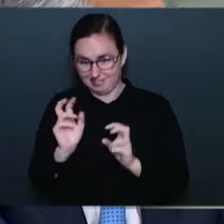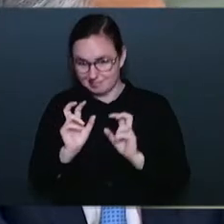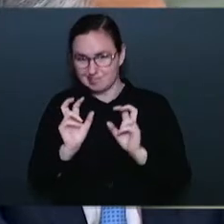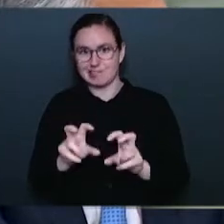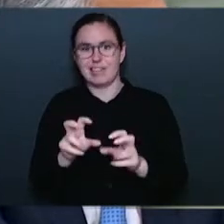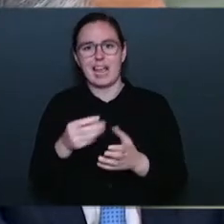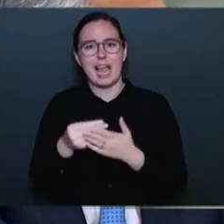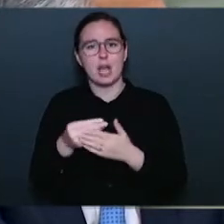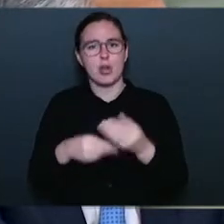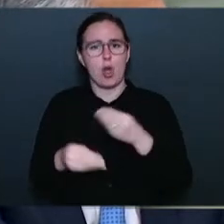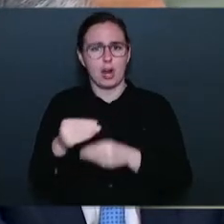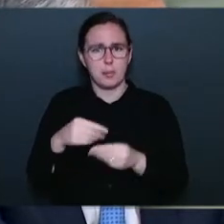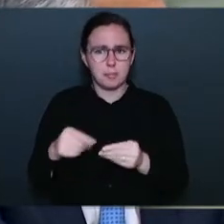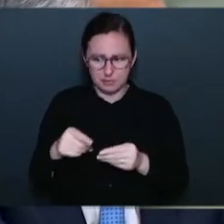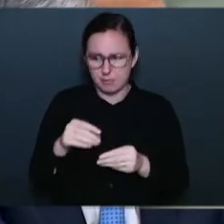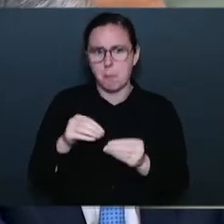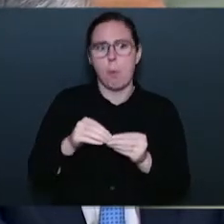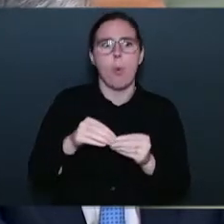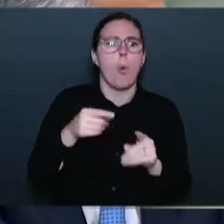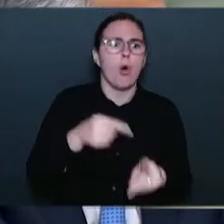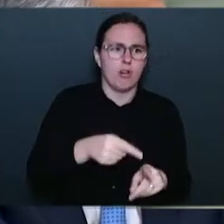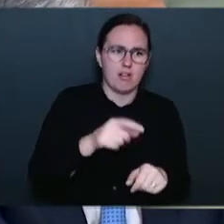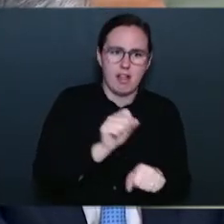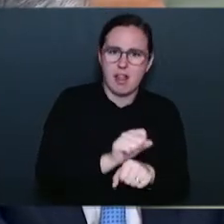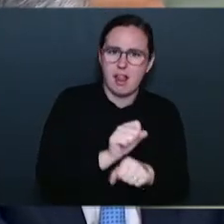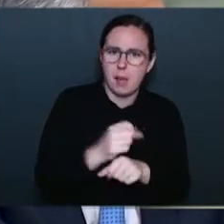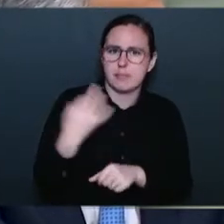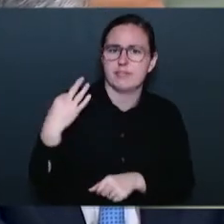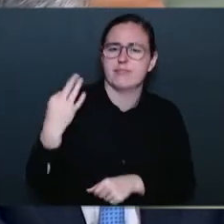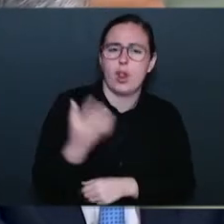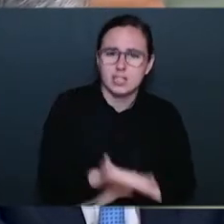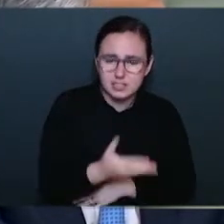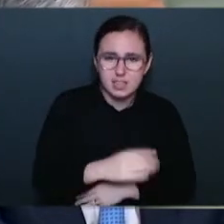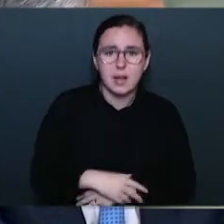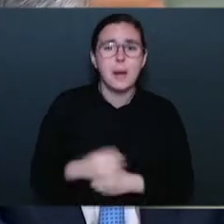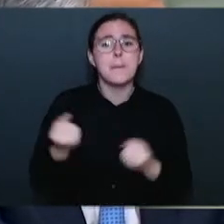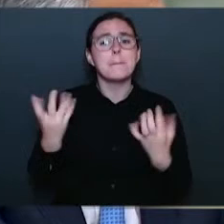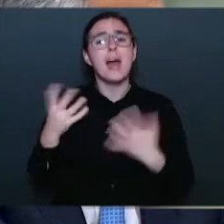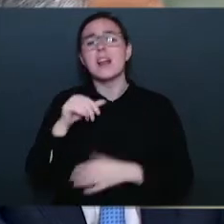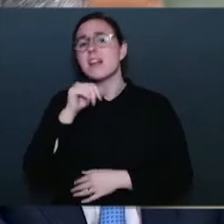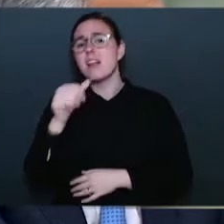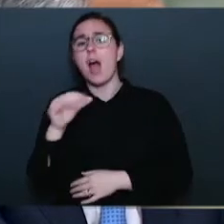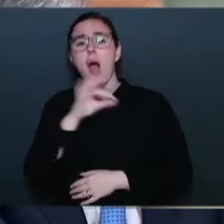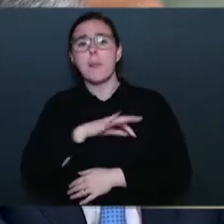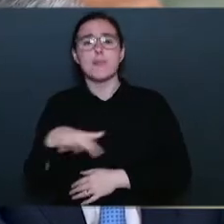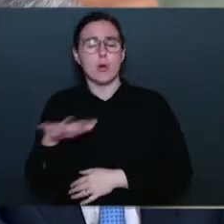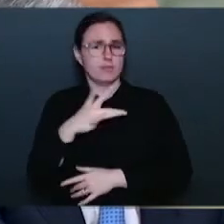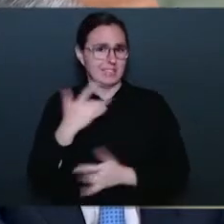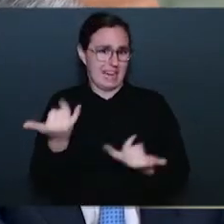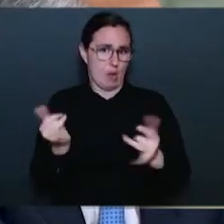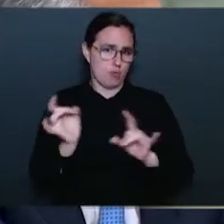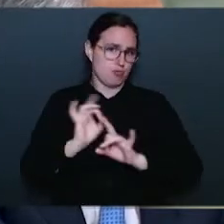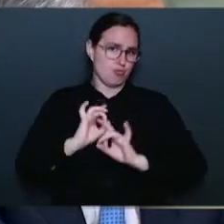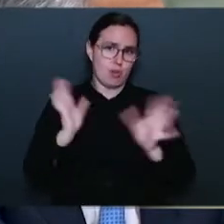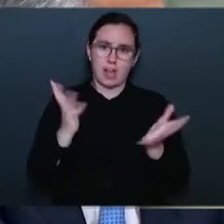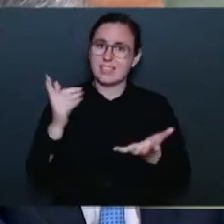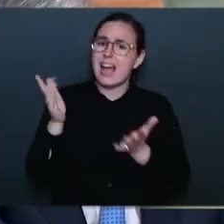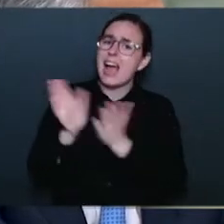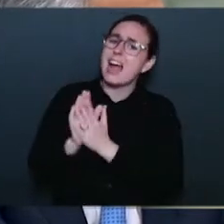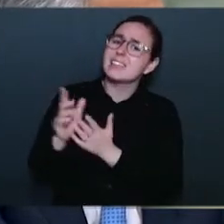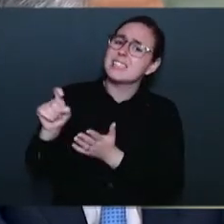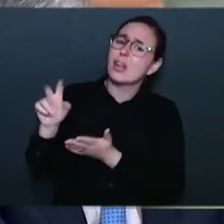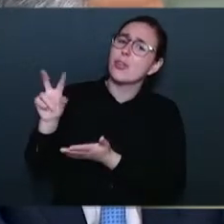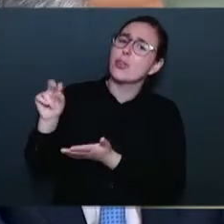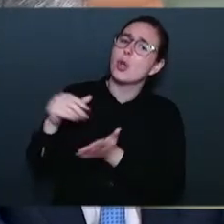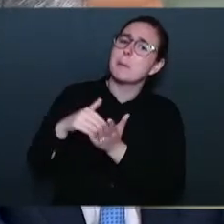many Alberta nonprofits are in crisis they are calling for an urgent one-time injection of 30 million only 0.2 percent of the